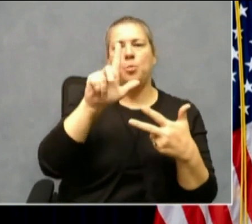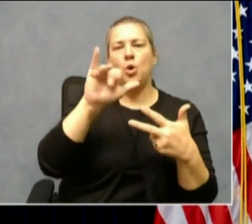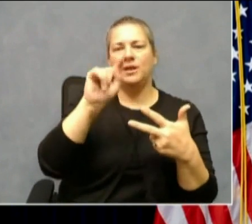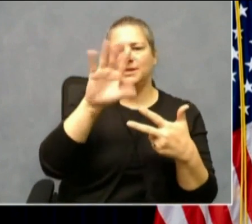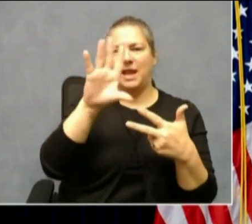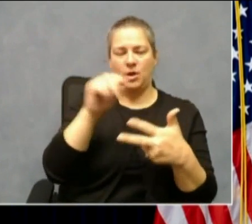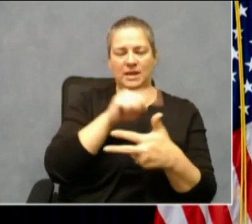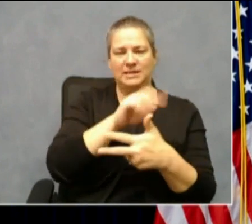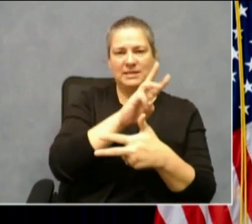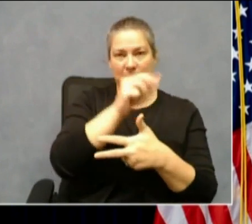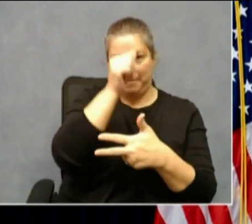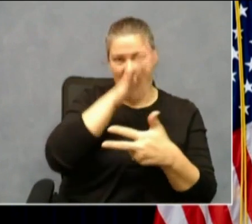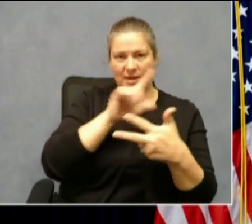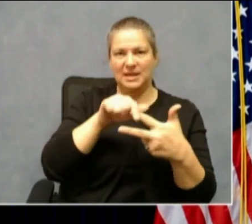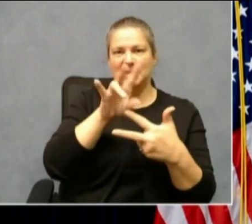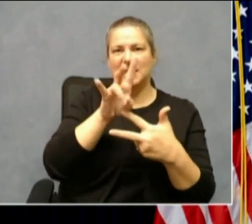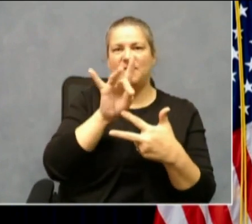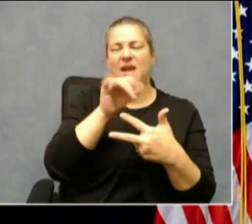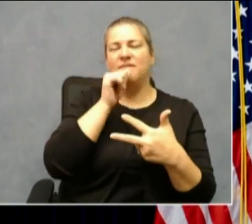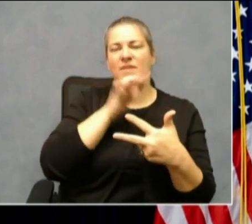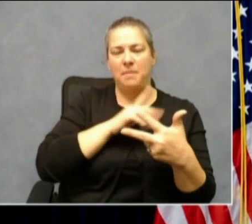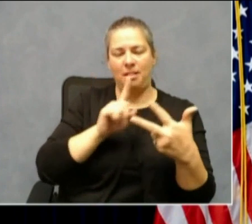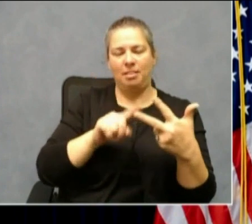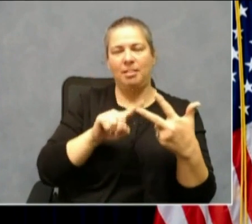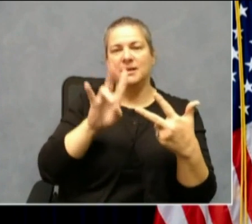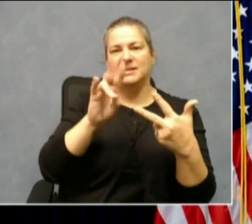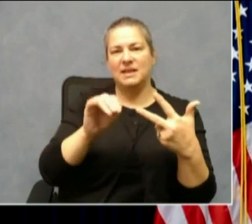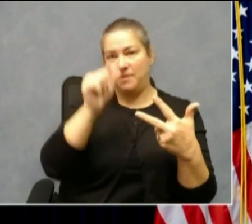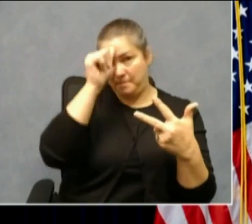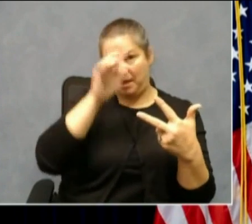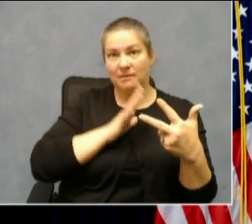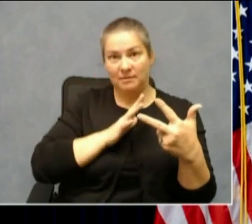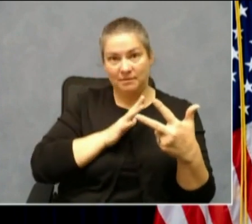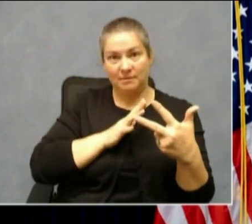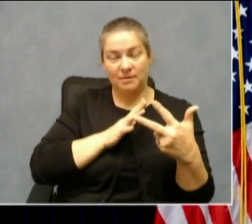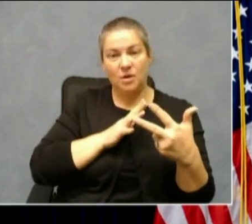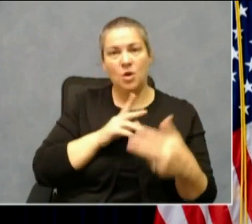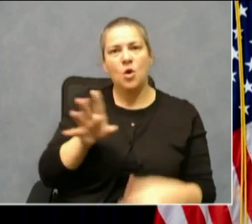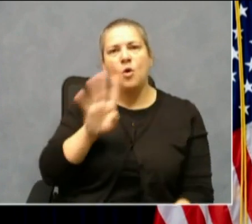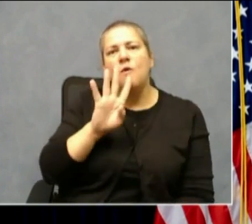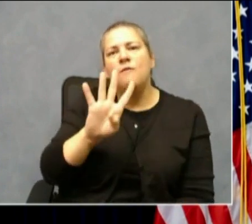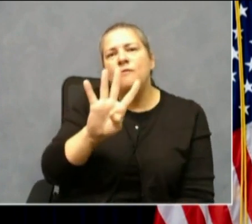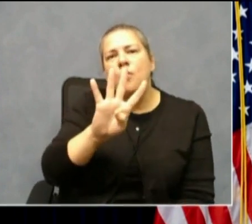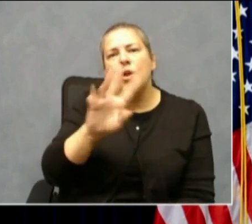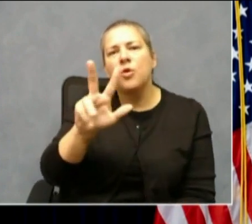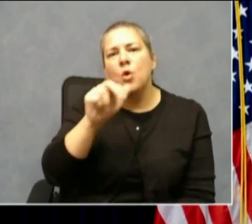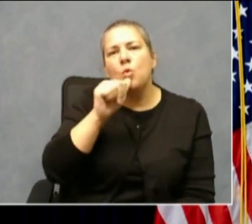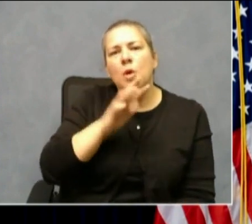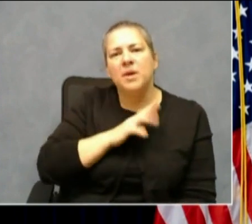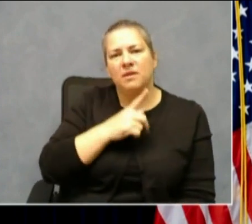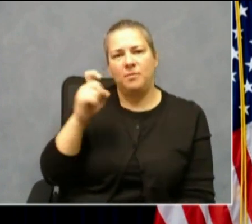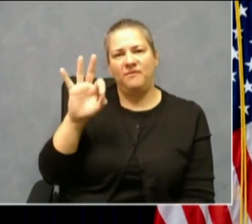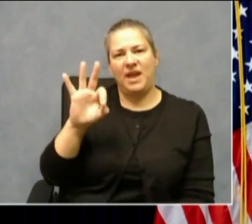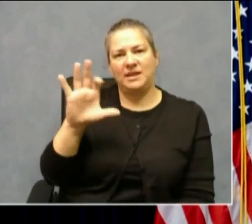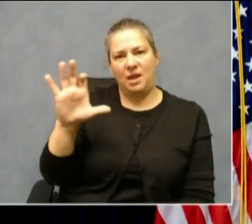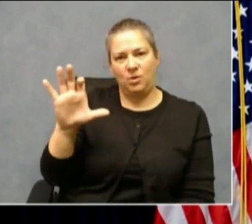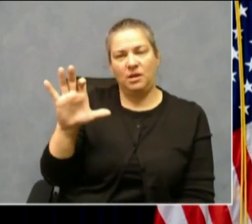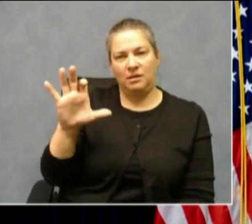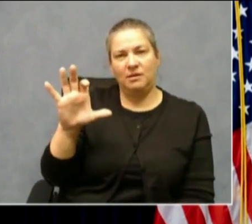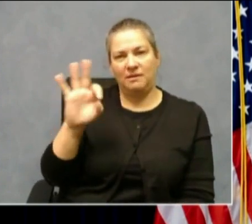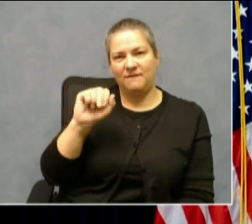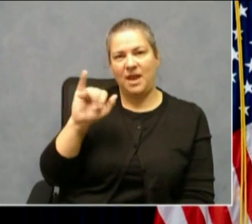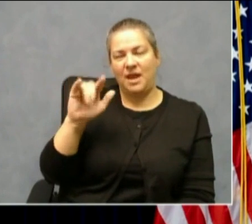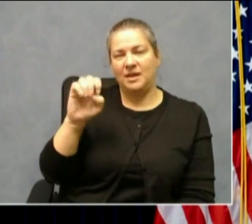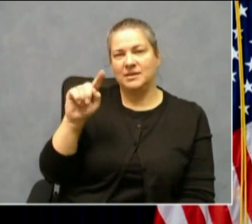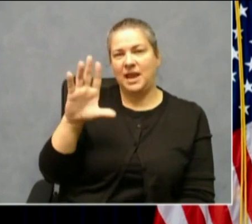man, a 78-year-old female, and a 70-year-old man, a 43-year-old woman from Fayette County, a 50-year-old woman